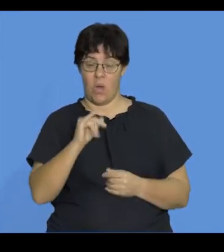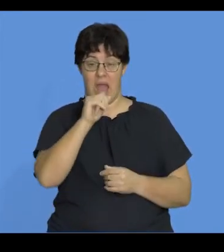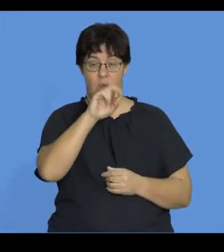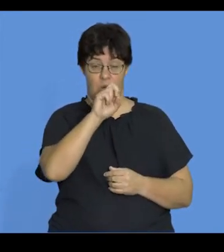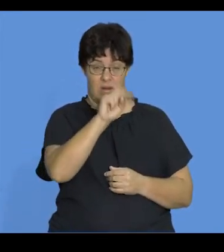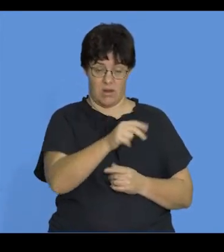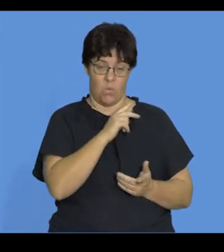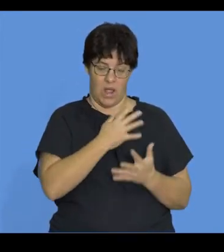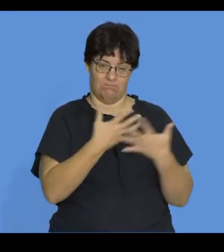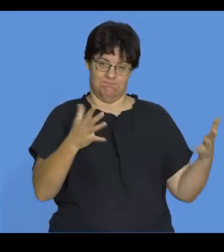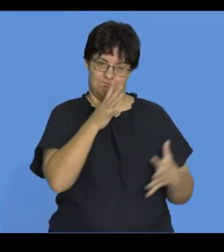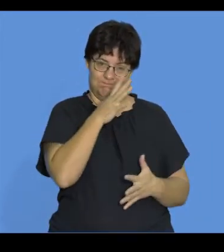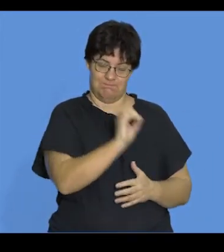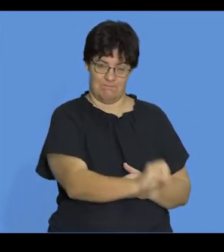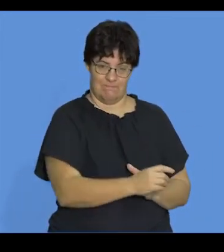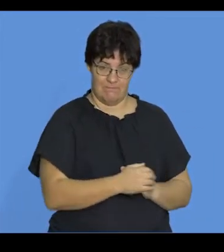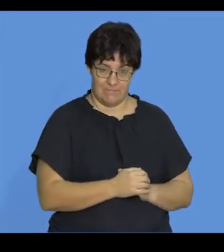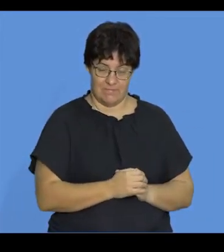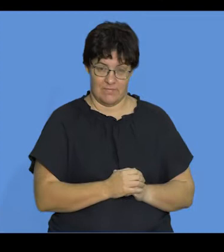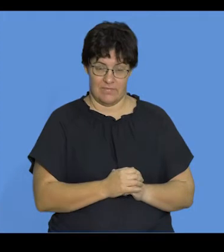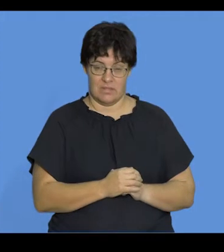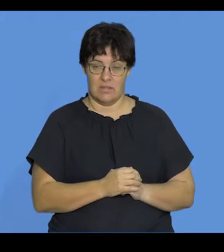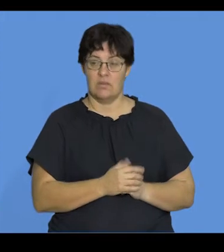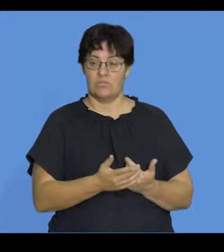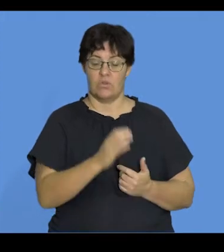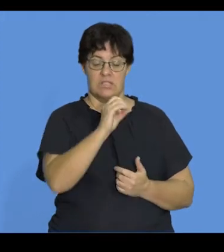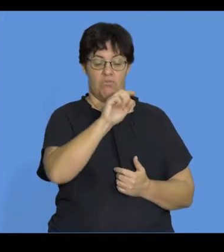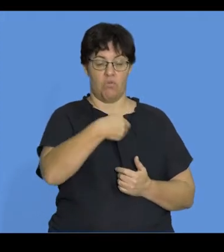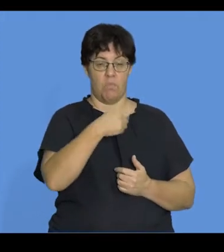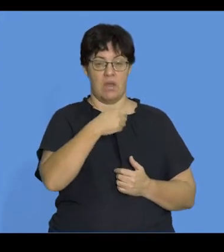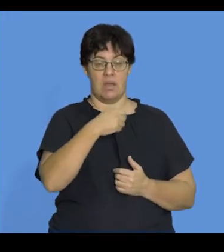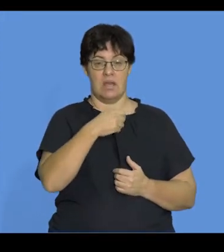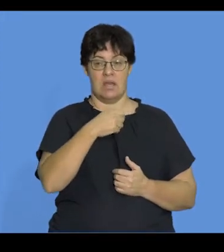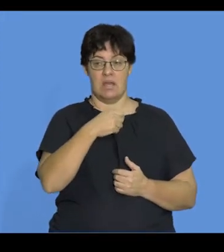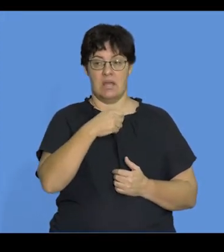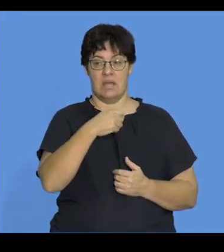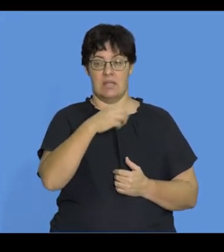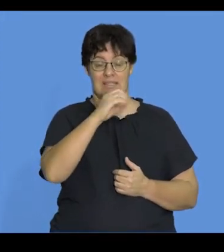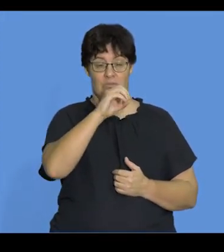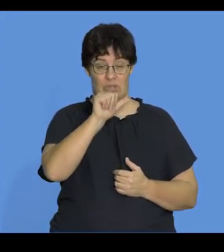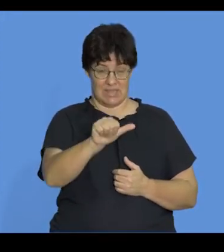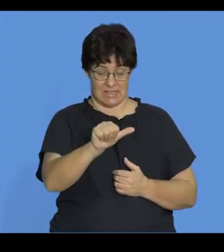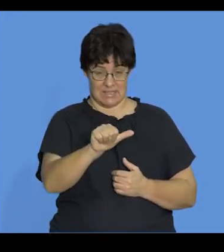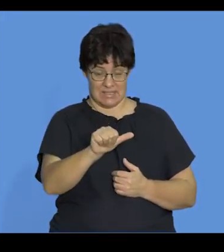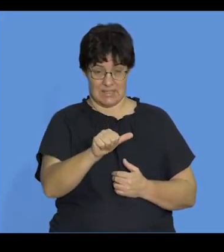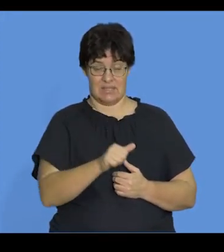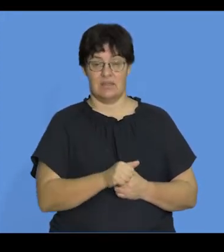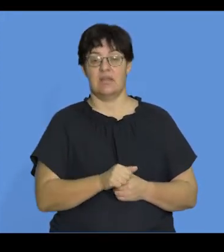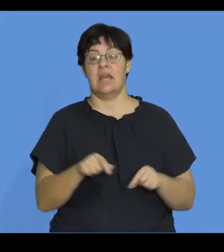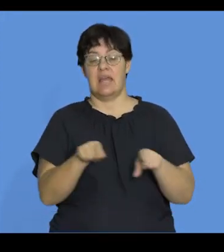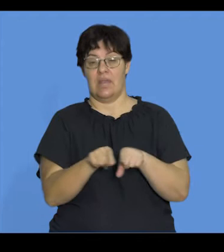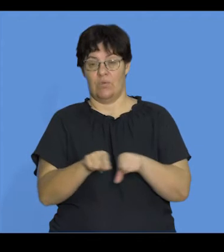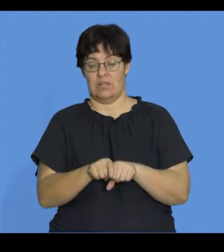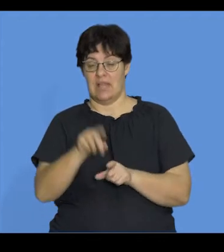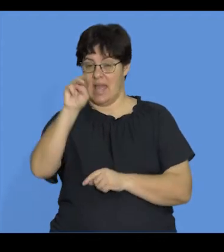about iron because it is in excess, right? Now, the moles is 0.606 that is unreacted,